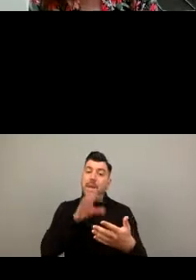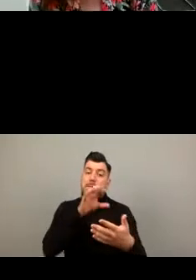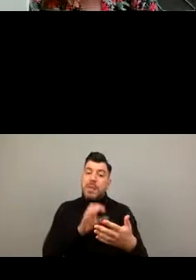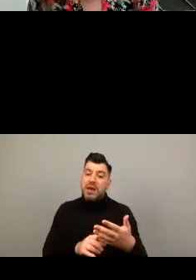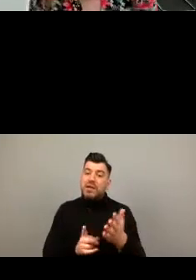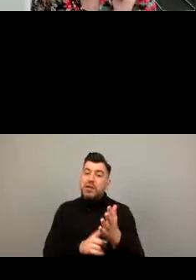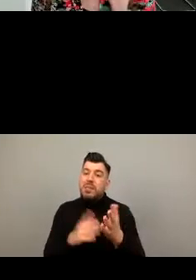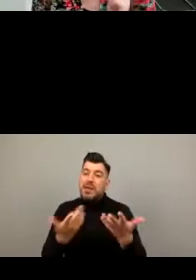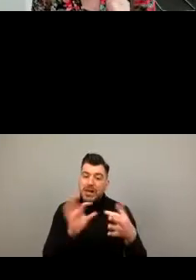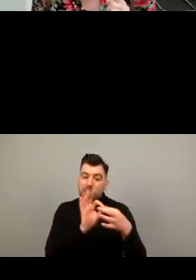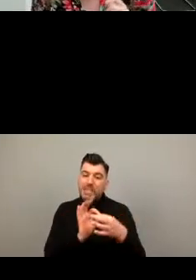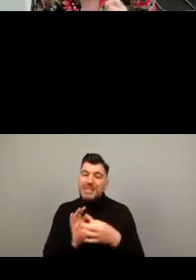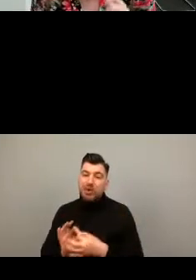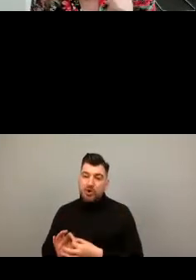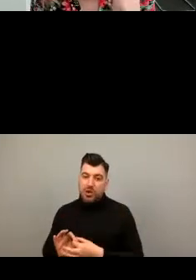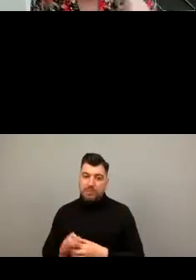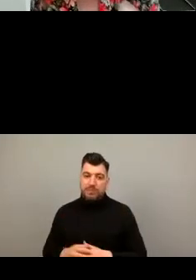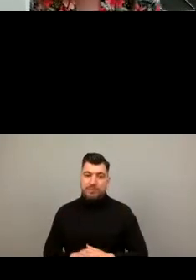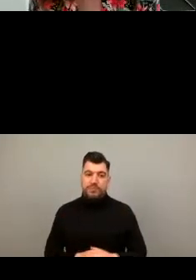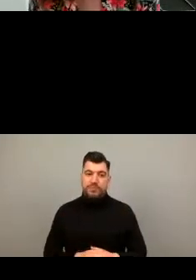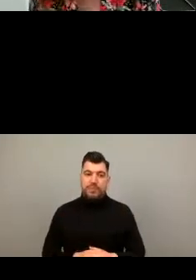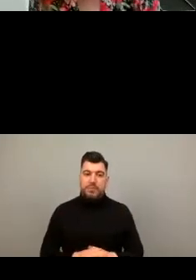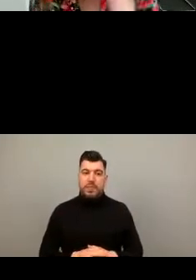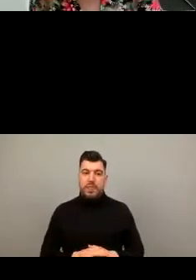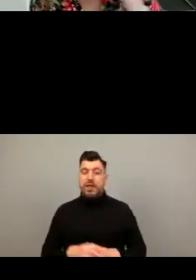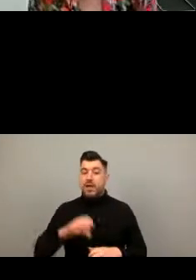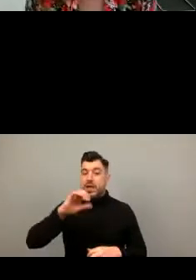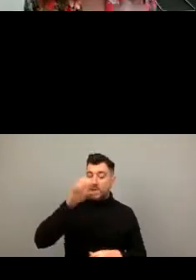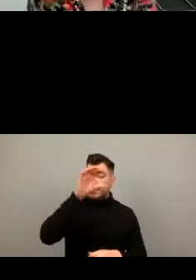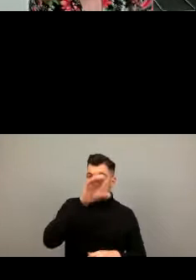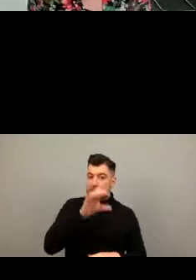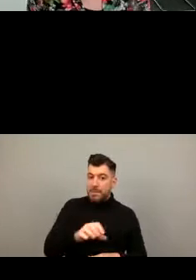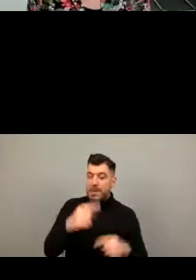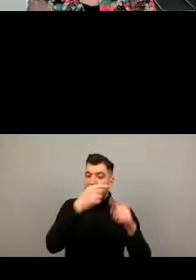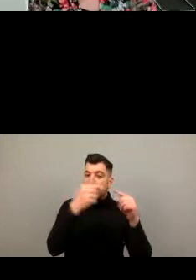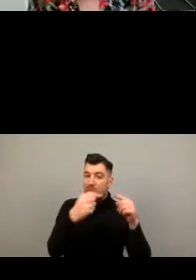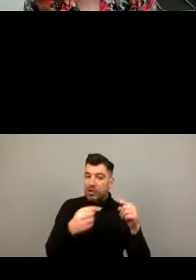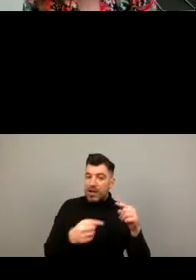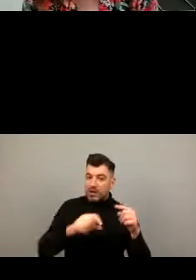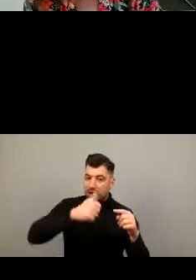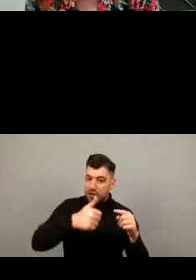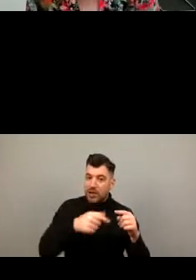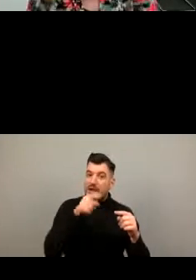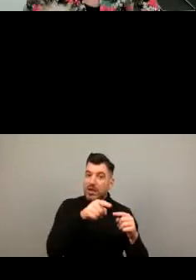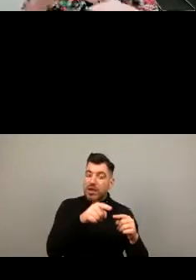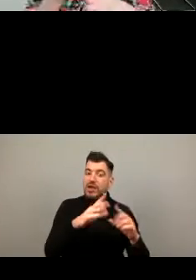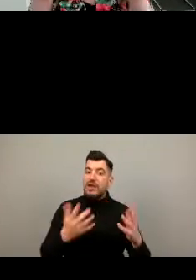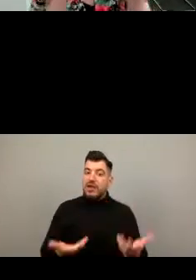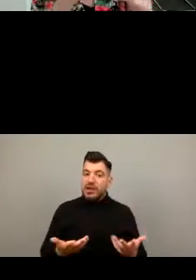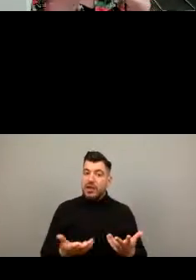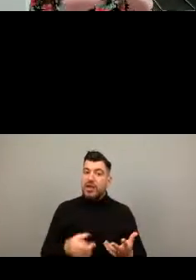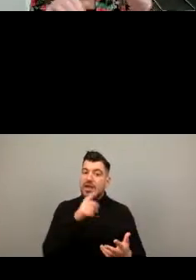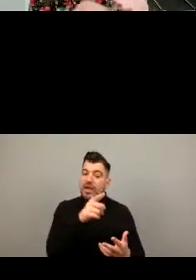together. And you know, those first paragraphs, or the first sentences of a paragraph, that's what your readers will read